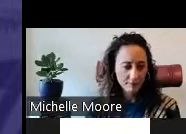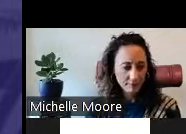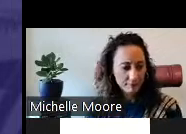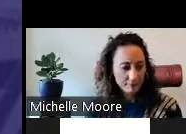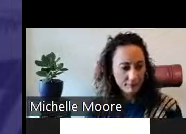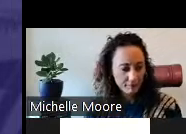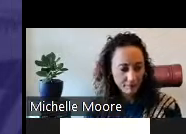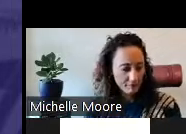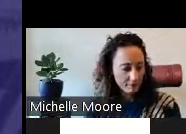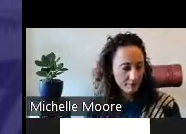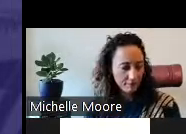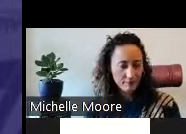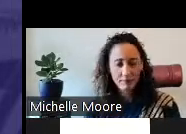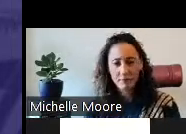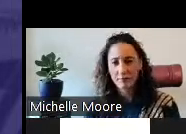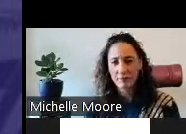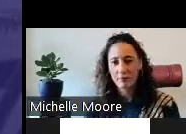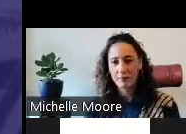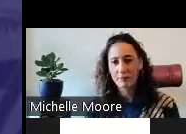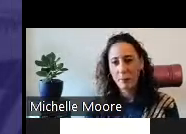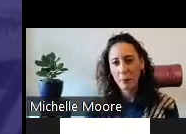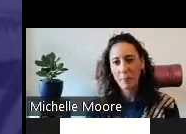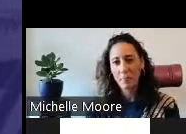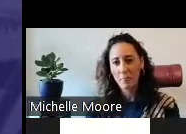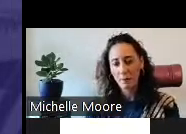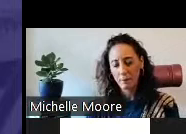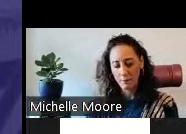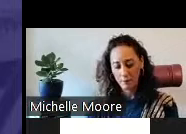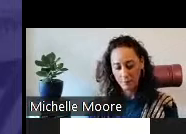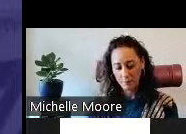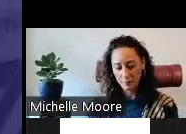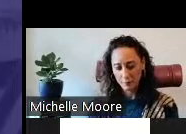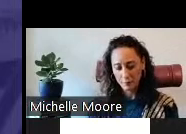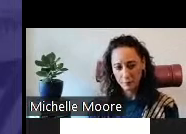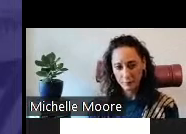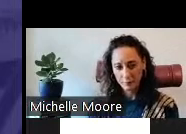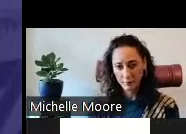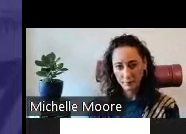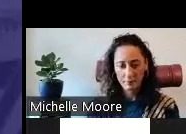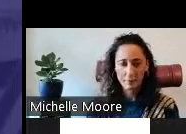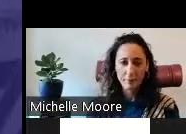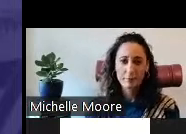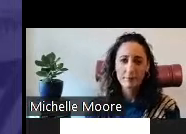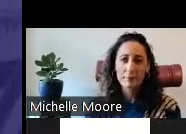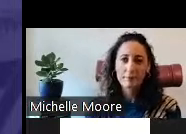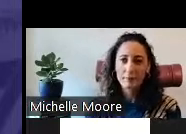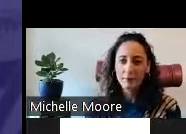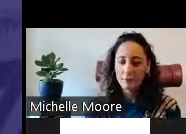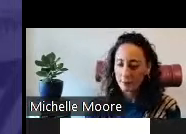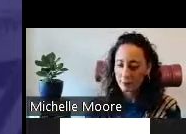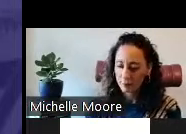to platform and support the views of our associate member network, which is comprised of the values and views of